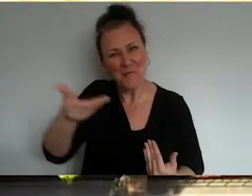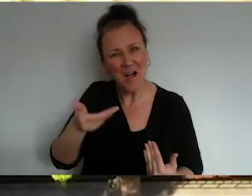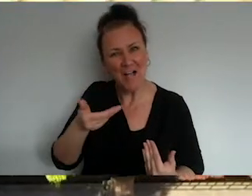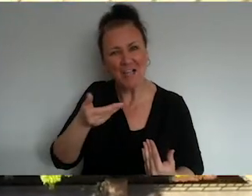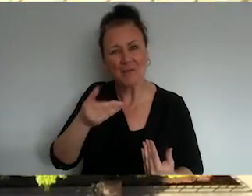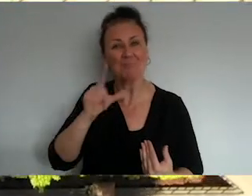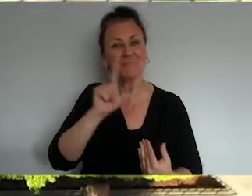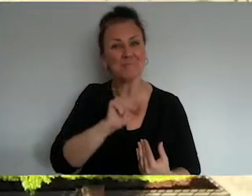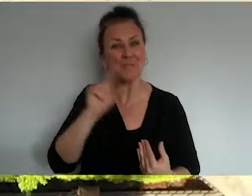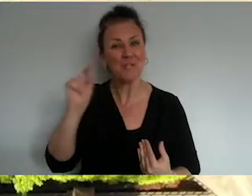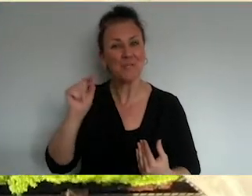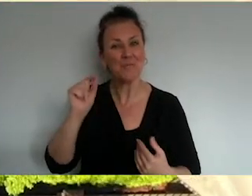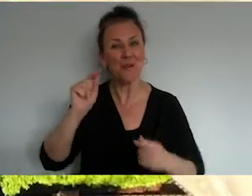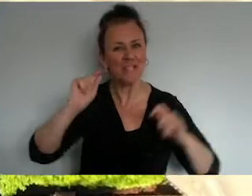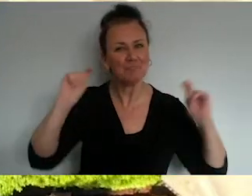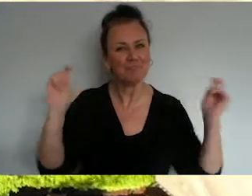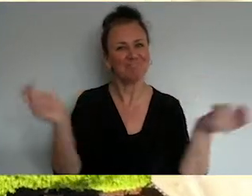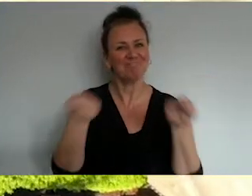Ceremony.